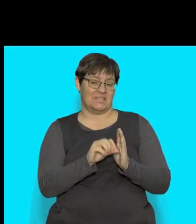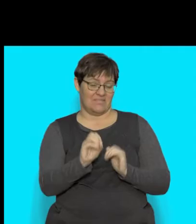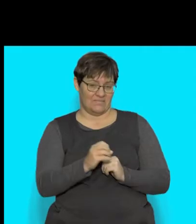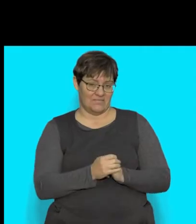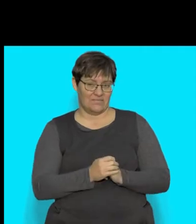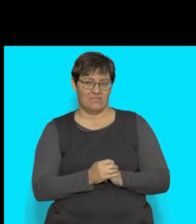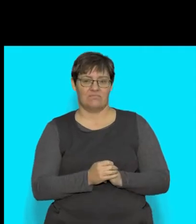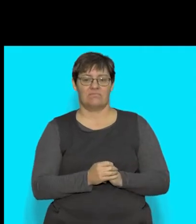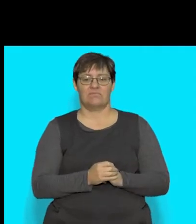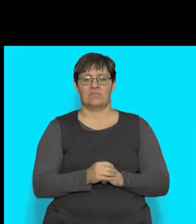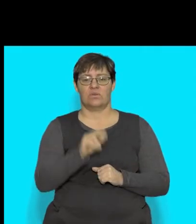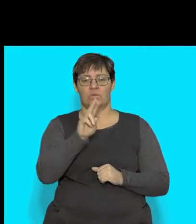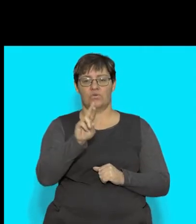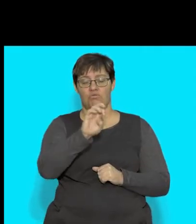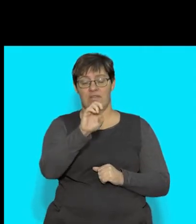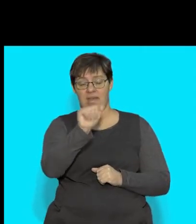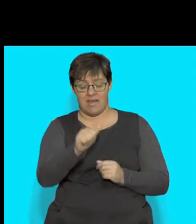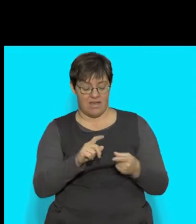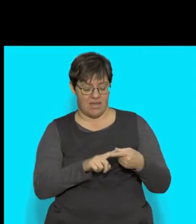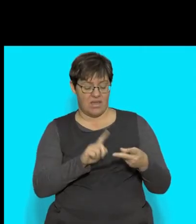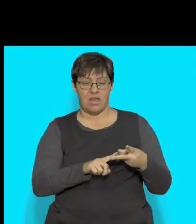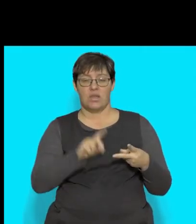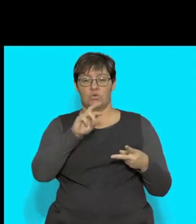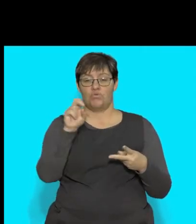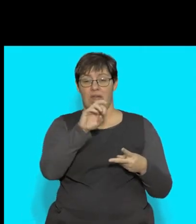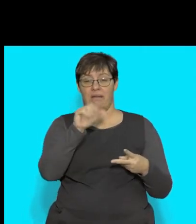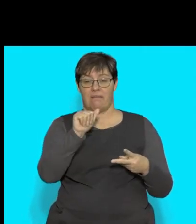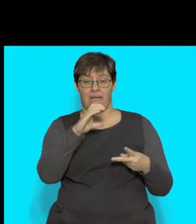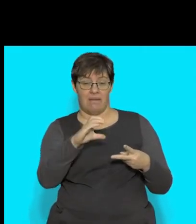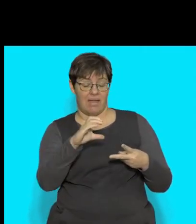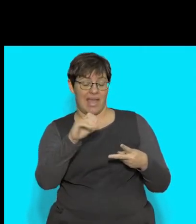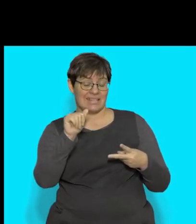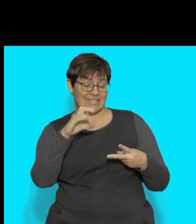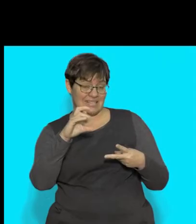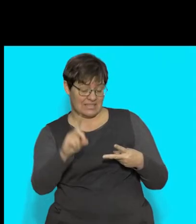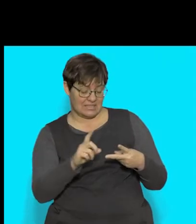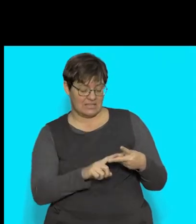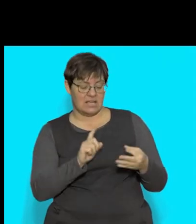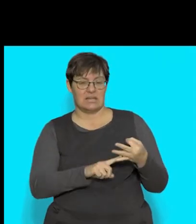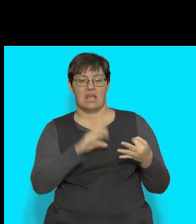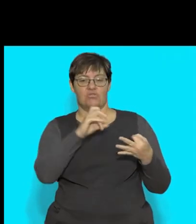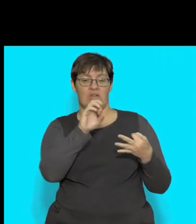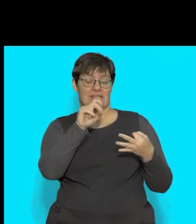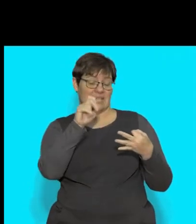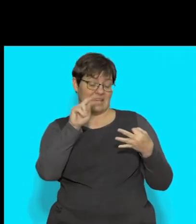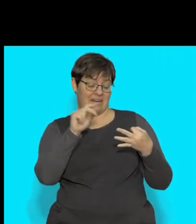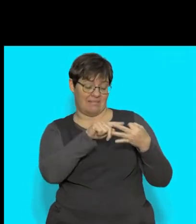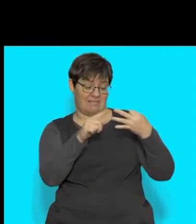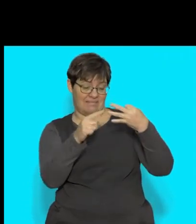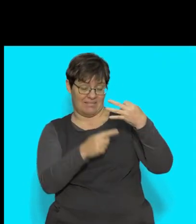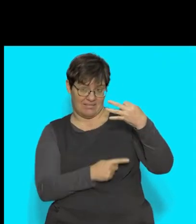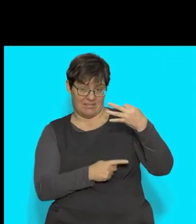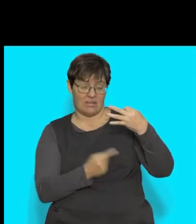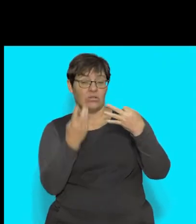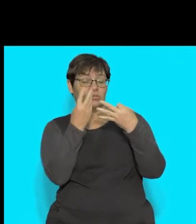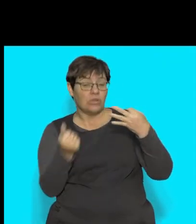And those are important. My urea, my uric acid,